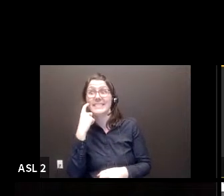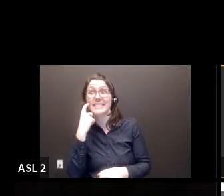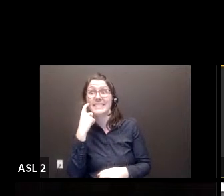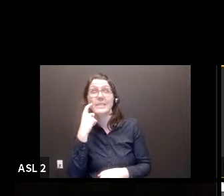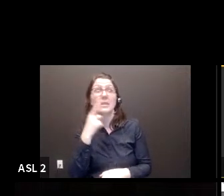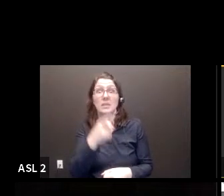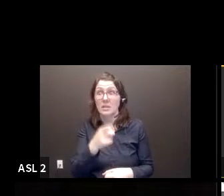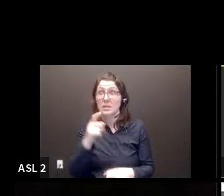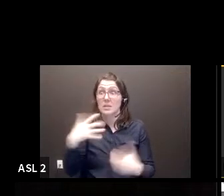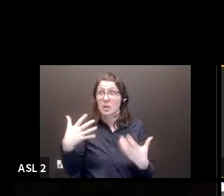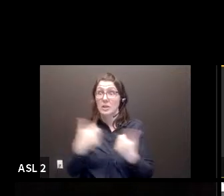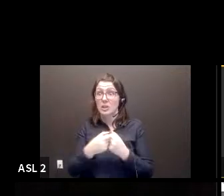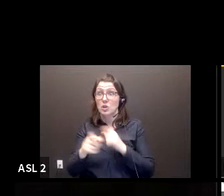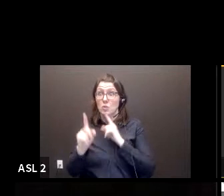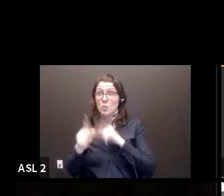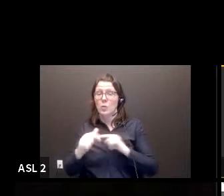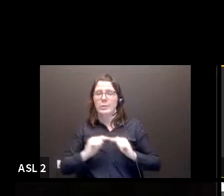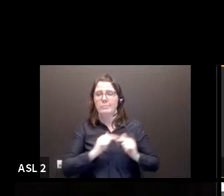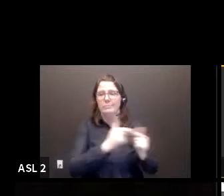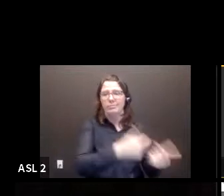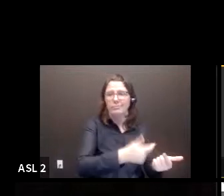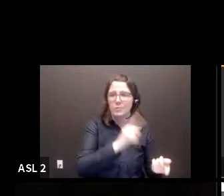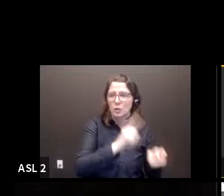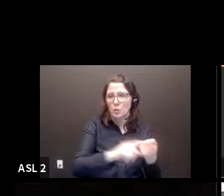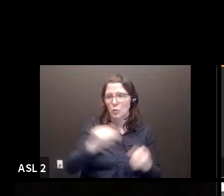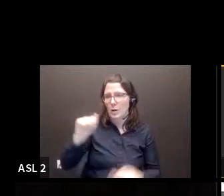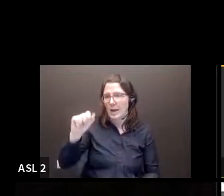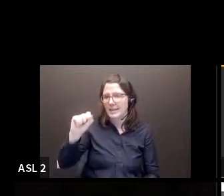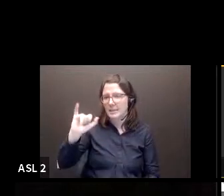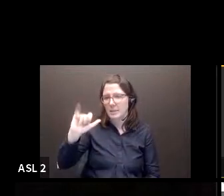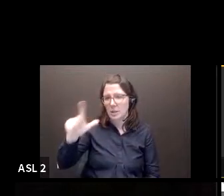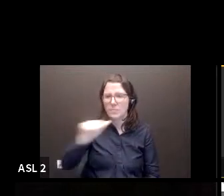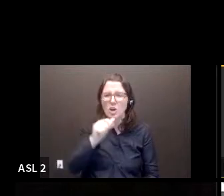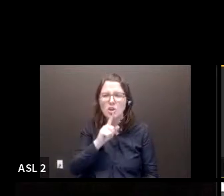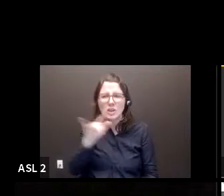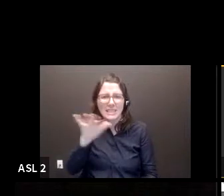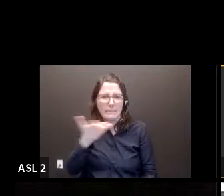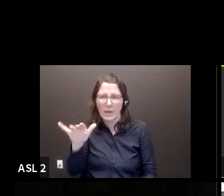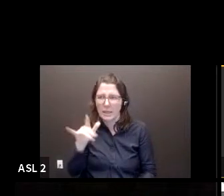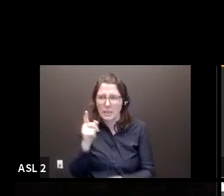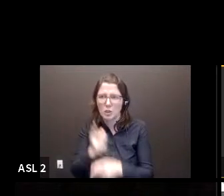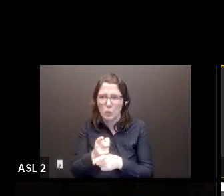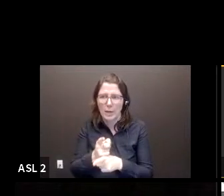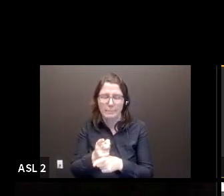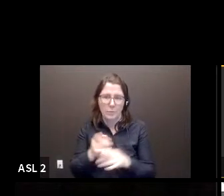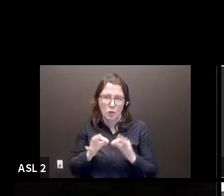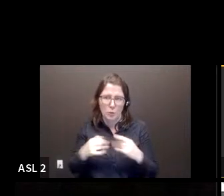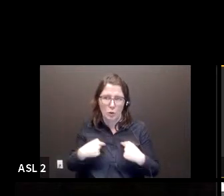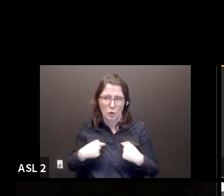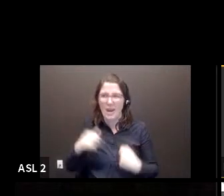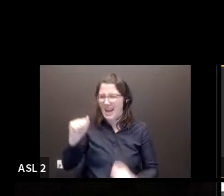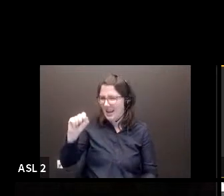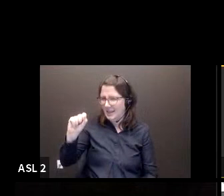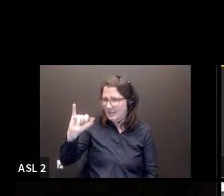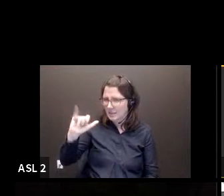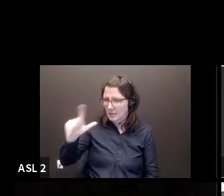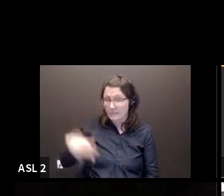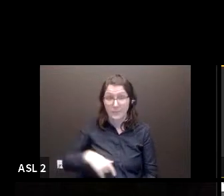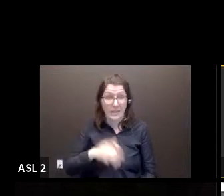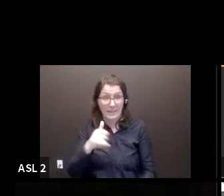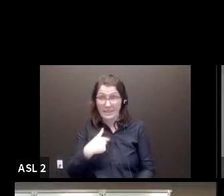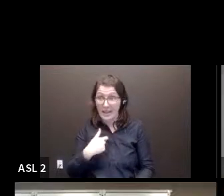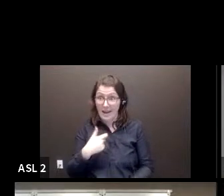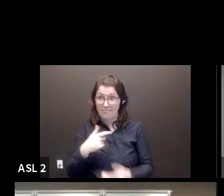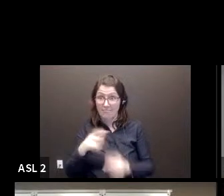um acell services okay is that is that helpful chair deans that's very helpful thank you for